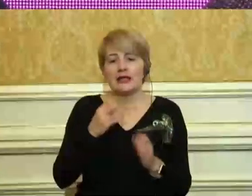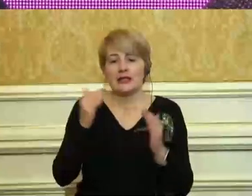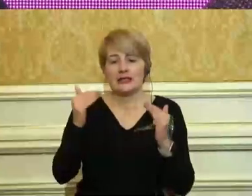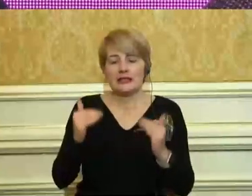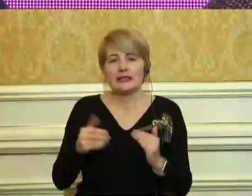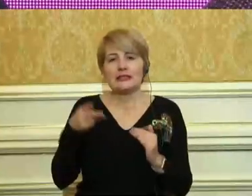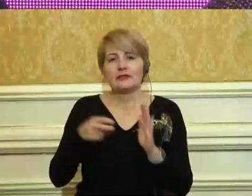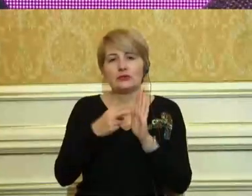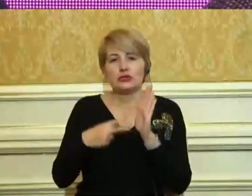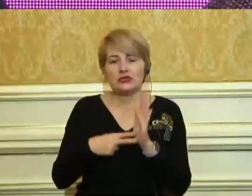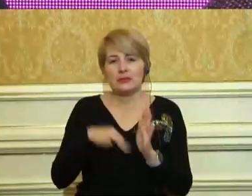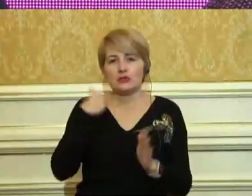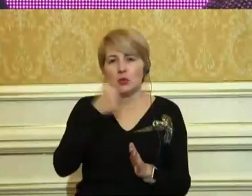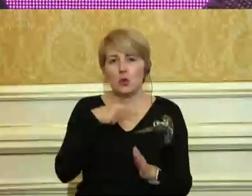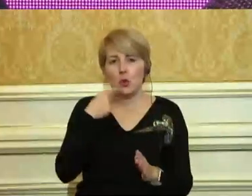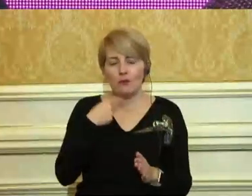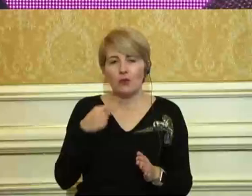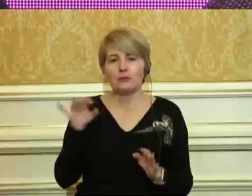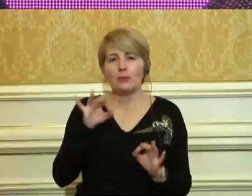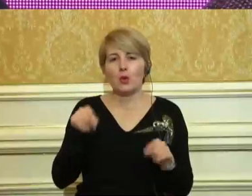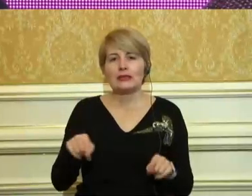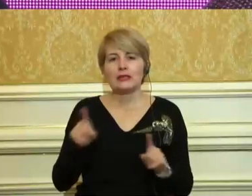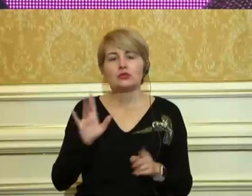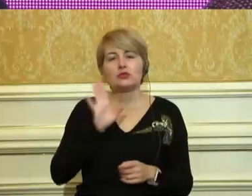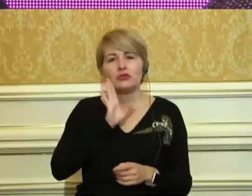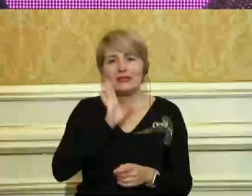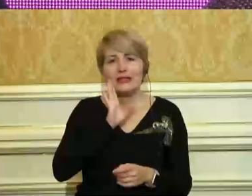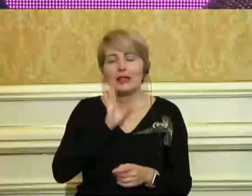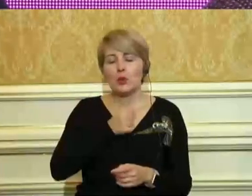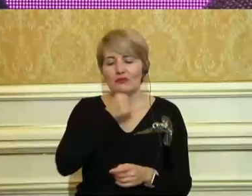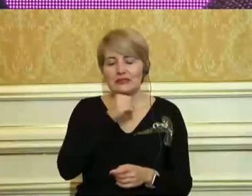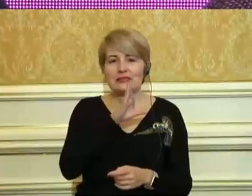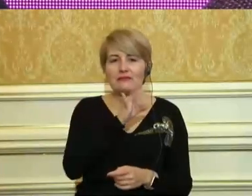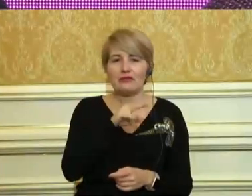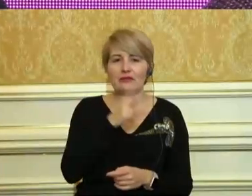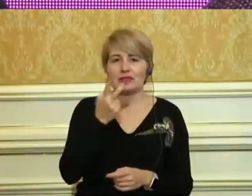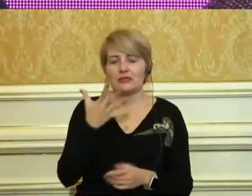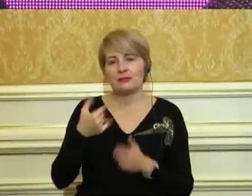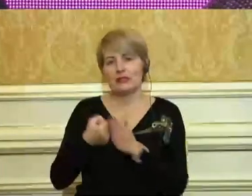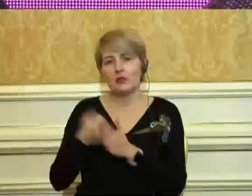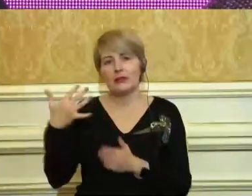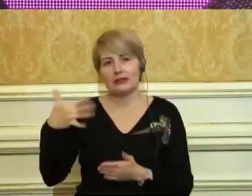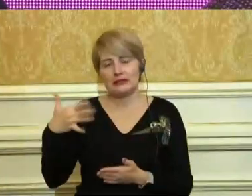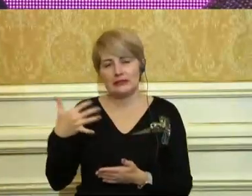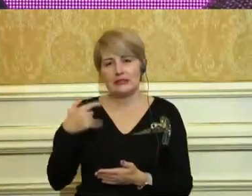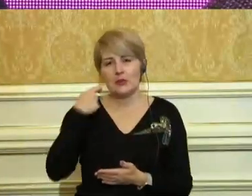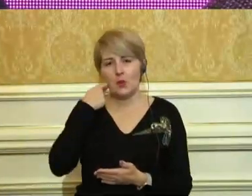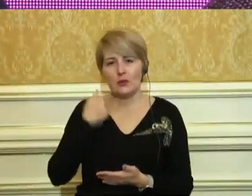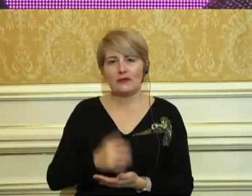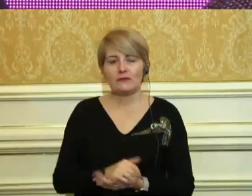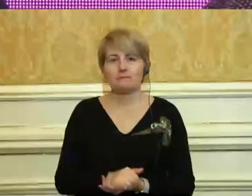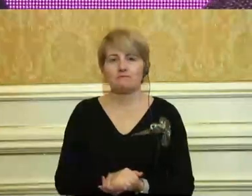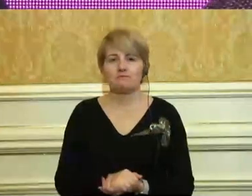statistics. Statistics of the year 2018 tells us that the women between 25 and up